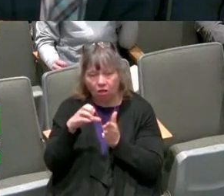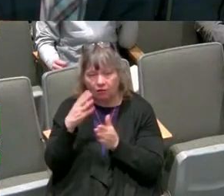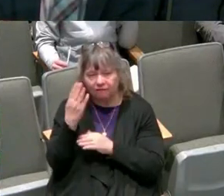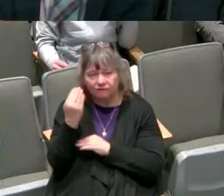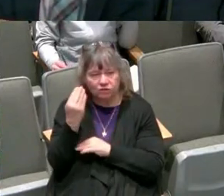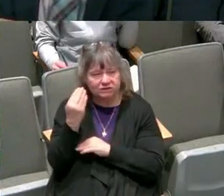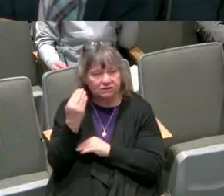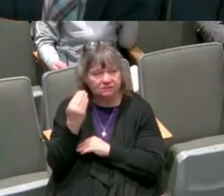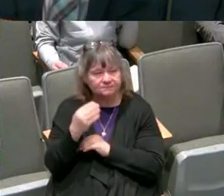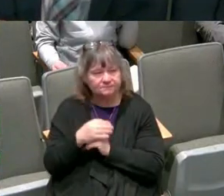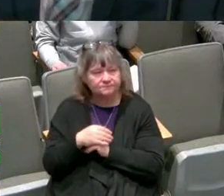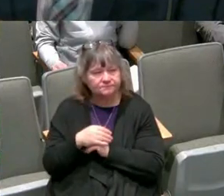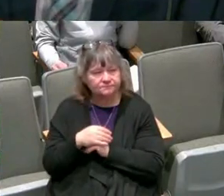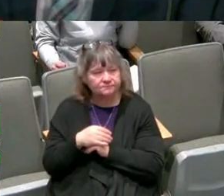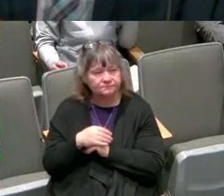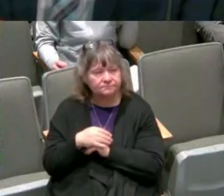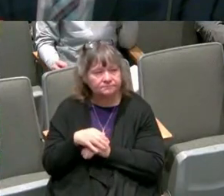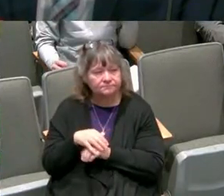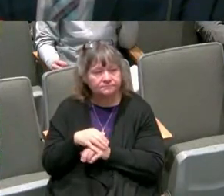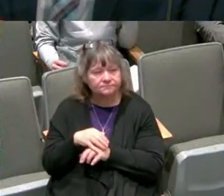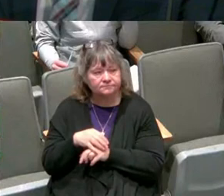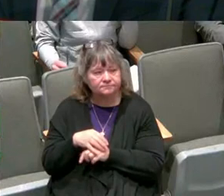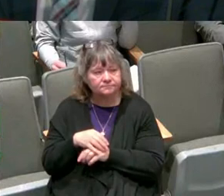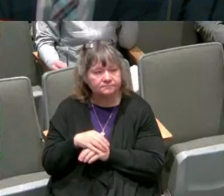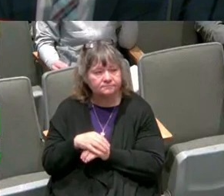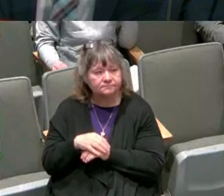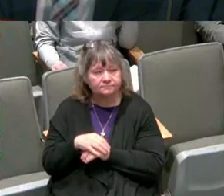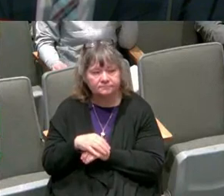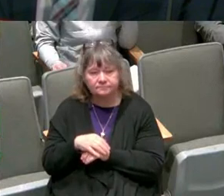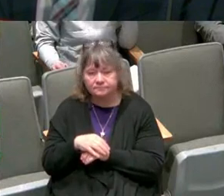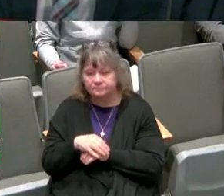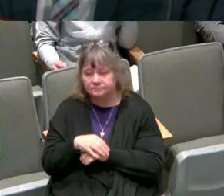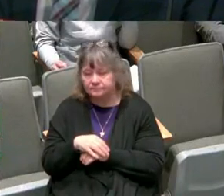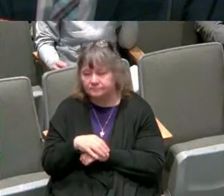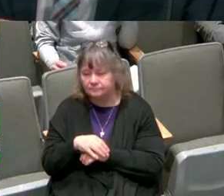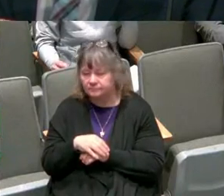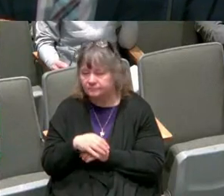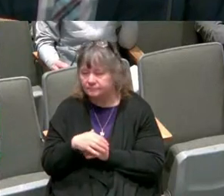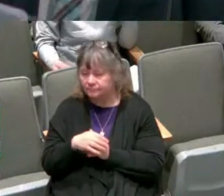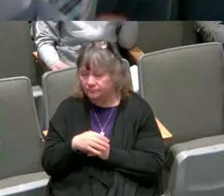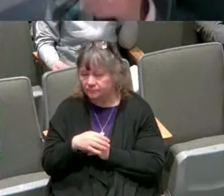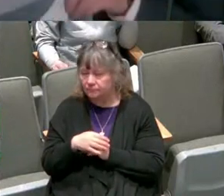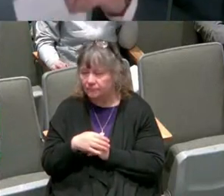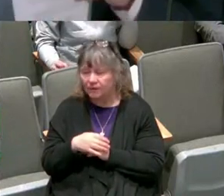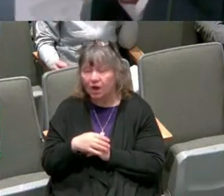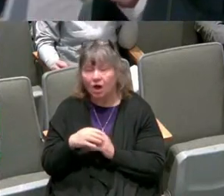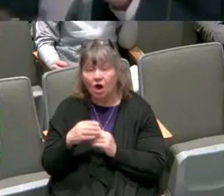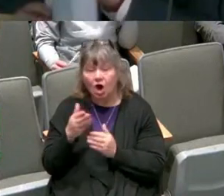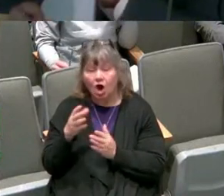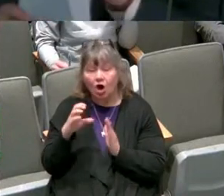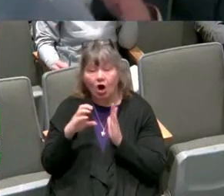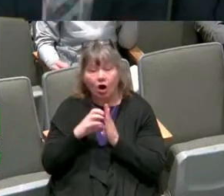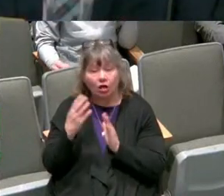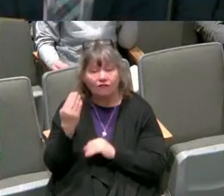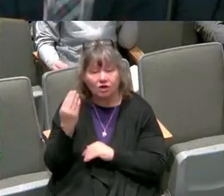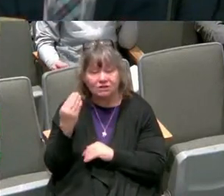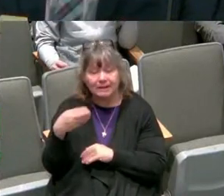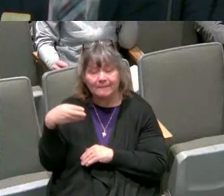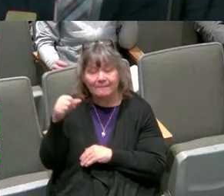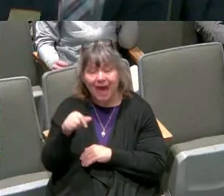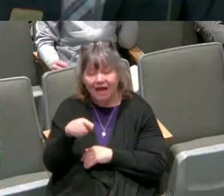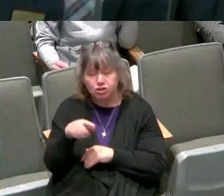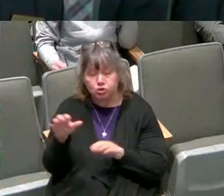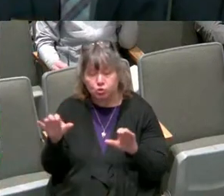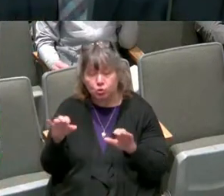14 I think this is with you Mike article 14 pay as you go